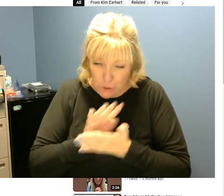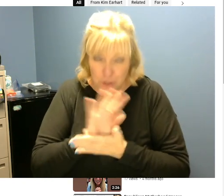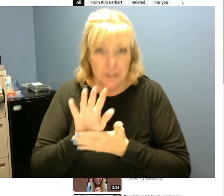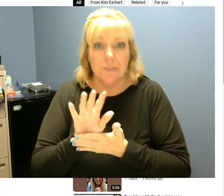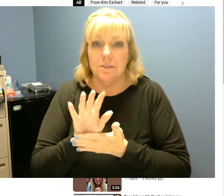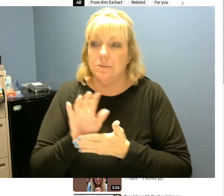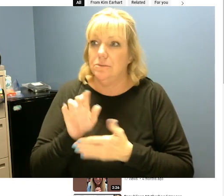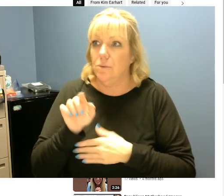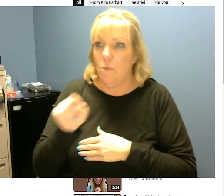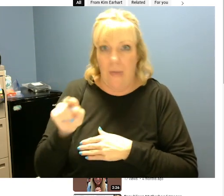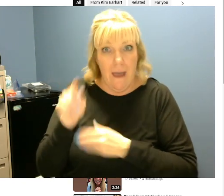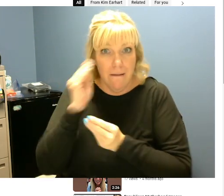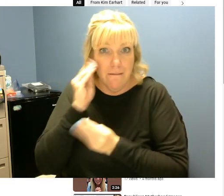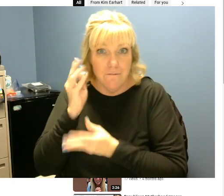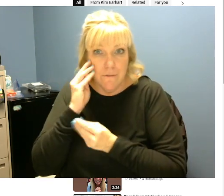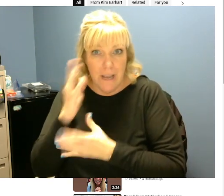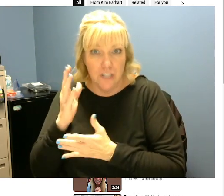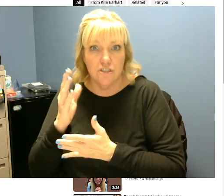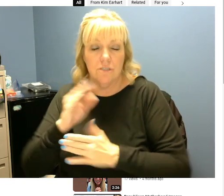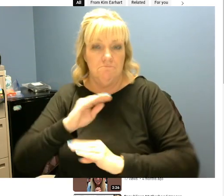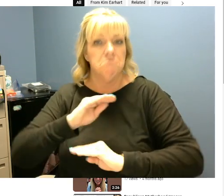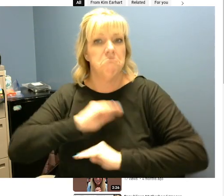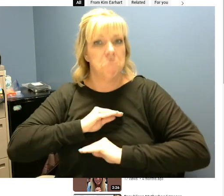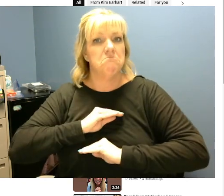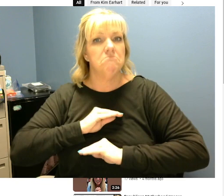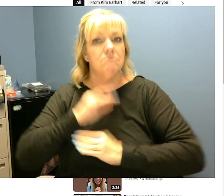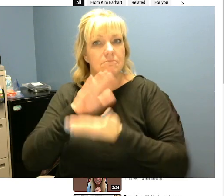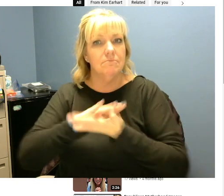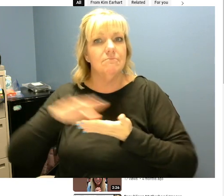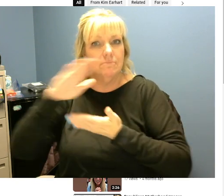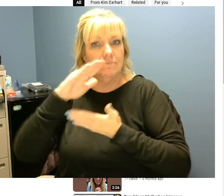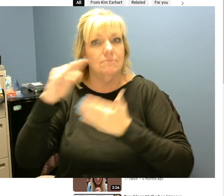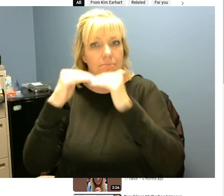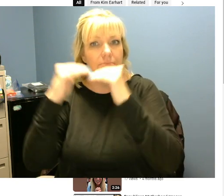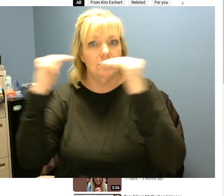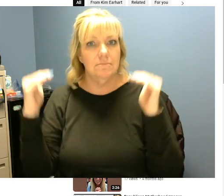qualifications in terms of what's academic and what is